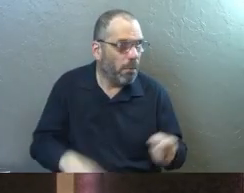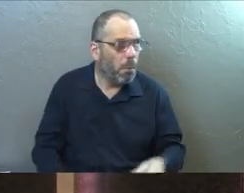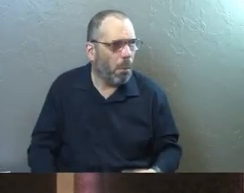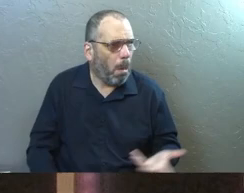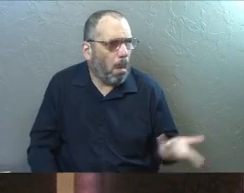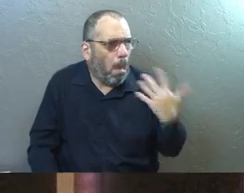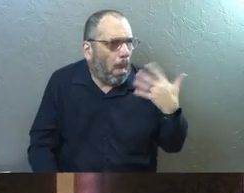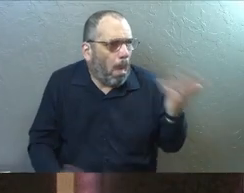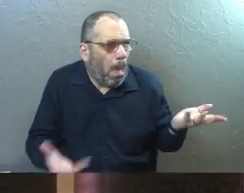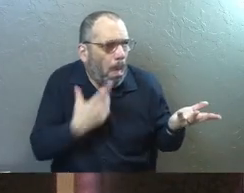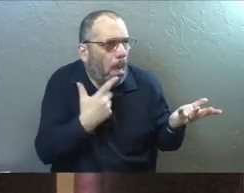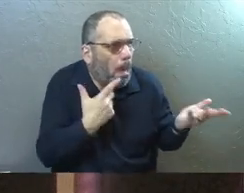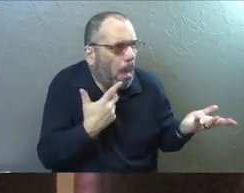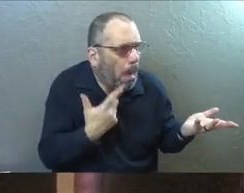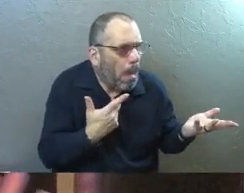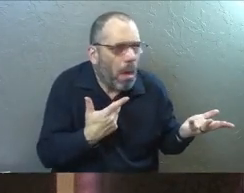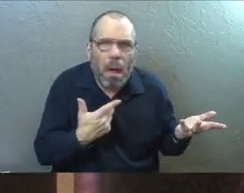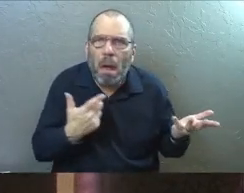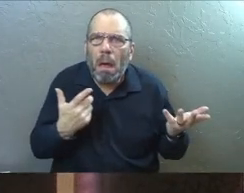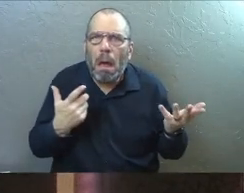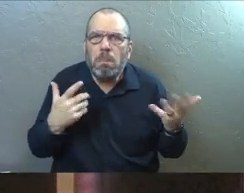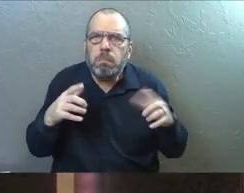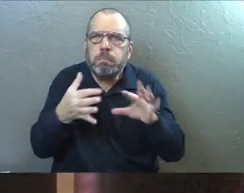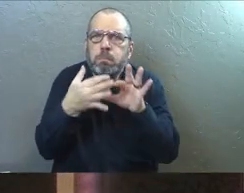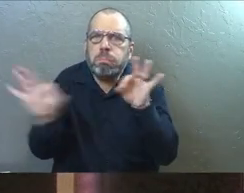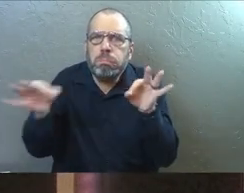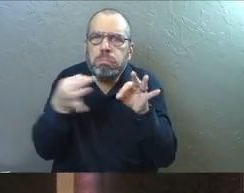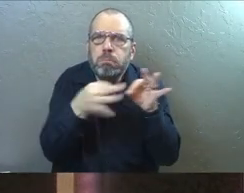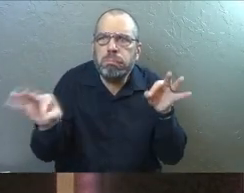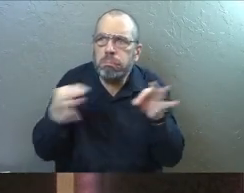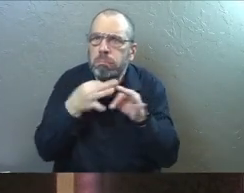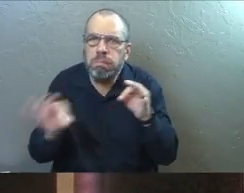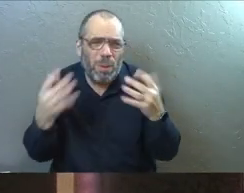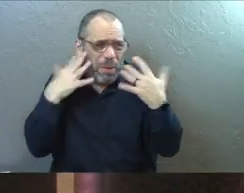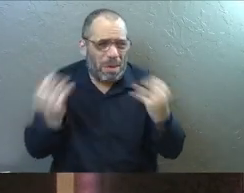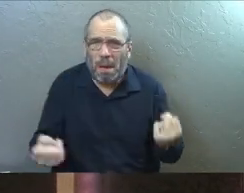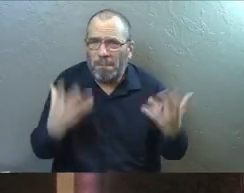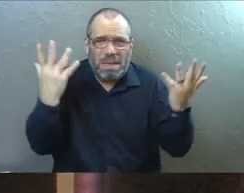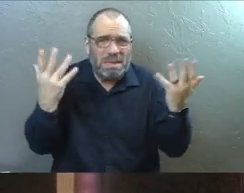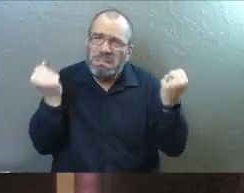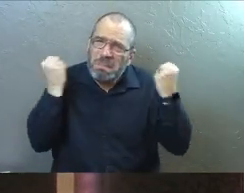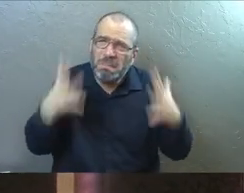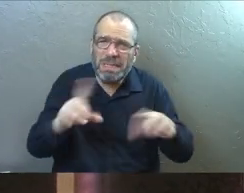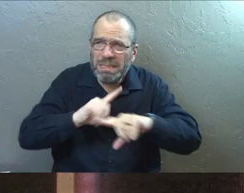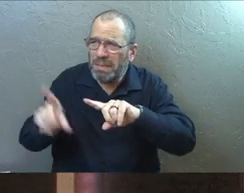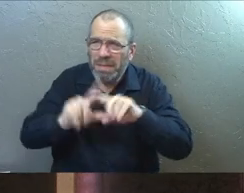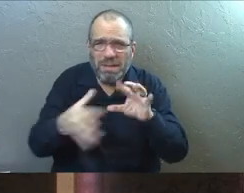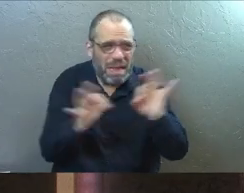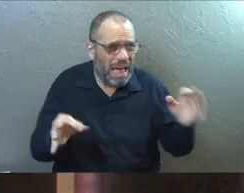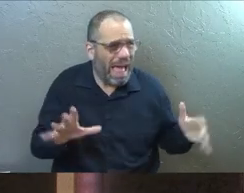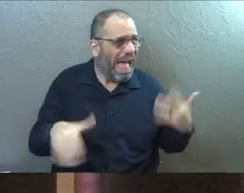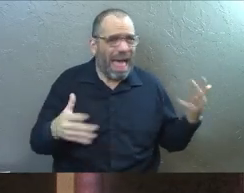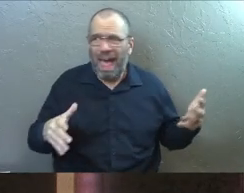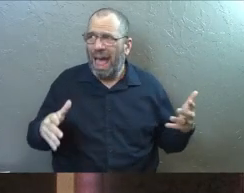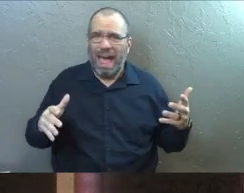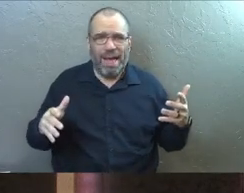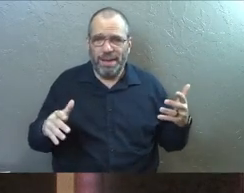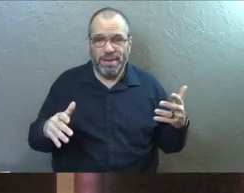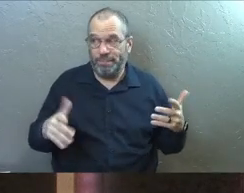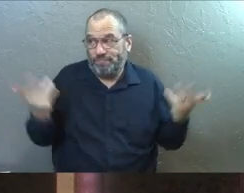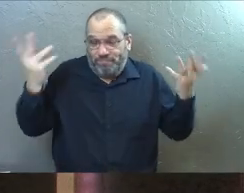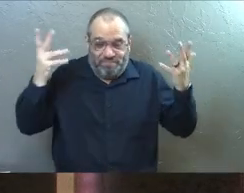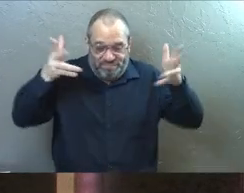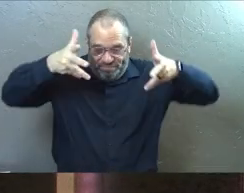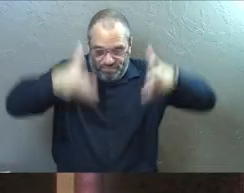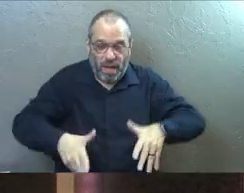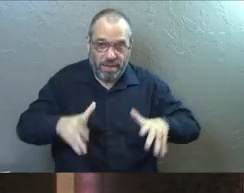suddenly, miraculously, all speak a host of different languages. We don't know how many. And then all of a sudden, everybody has to leave the